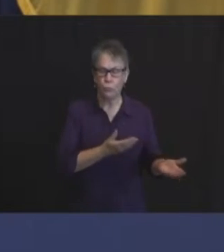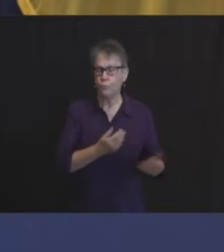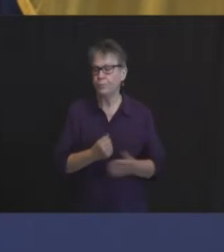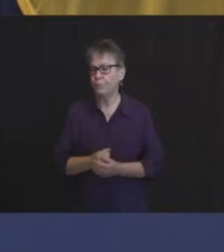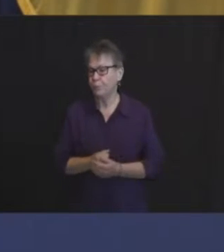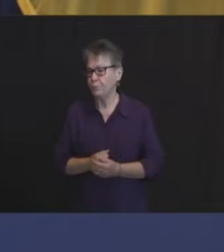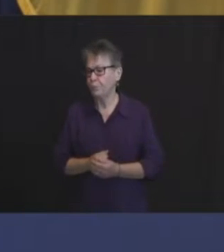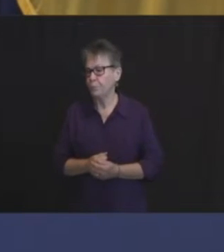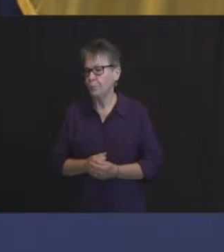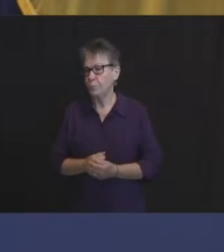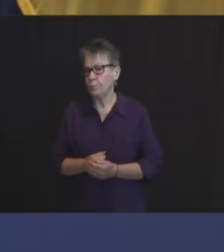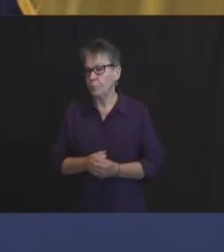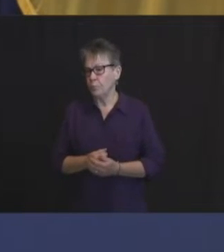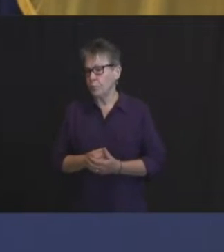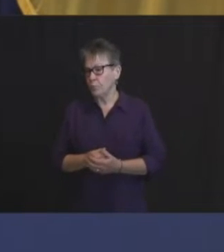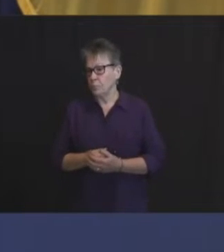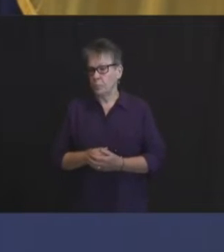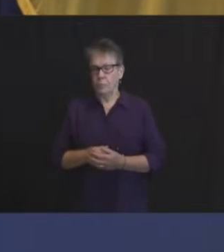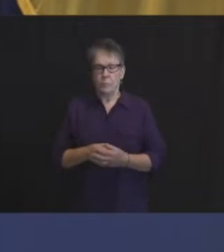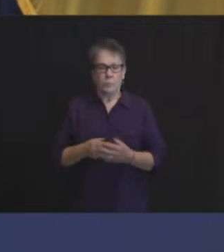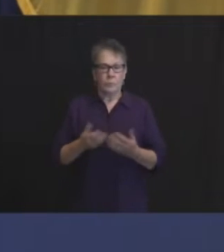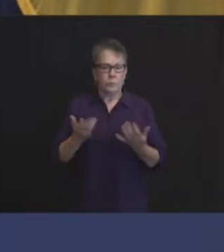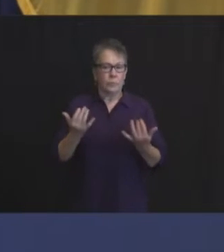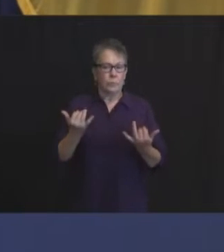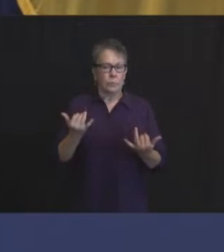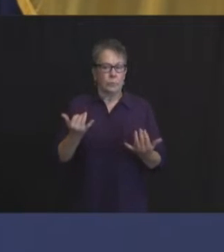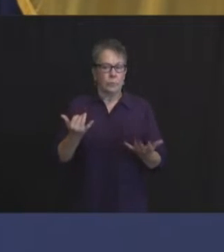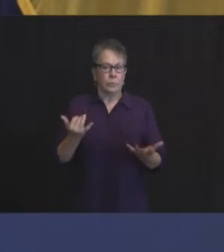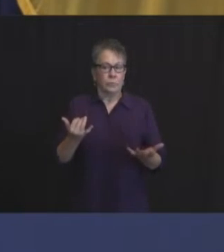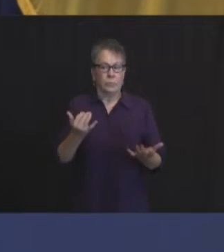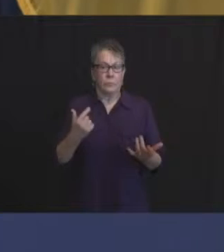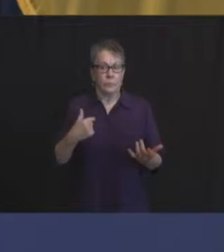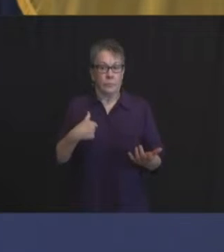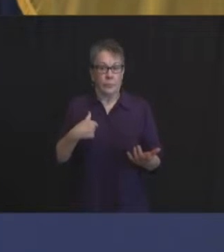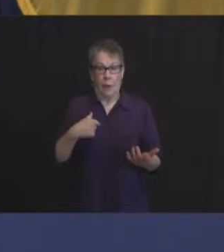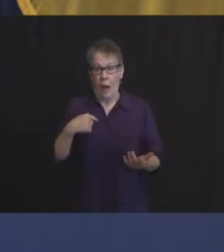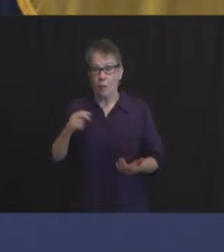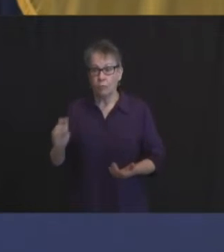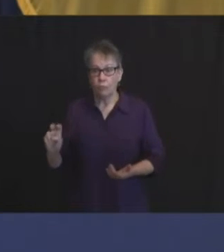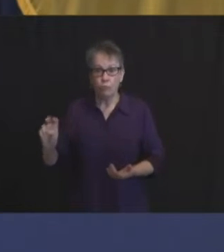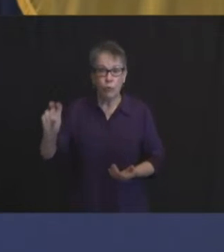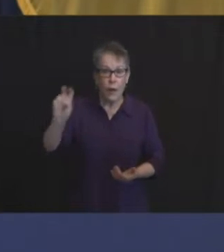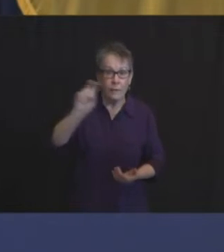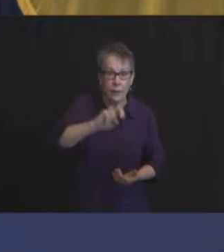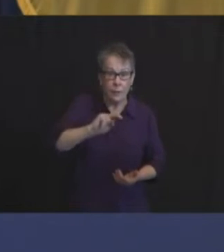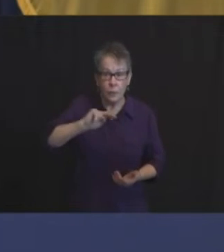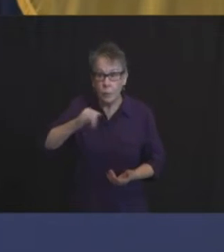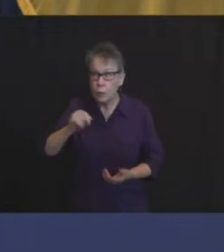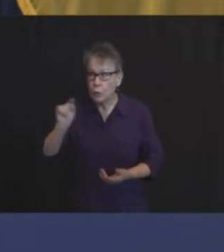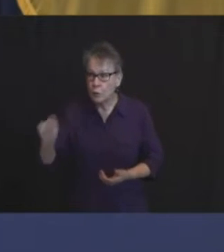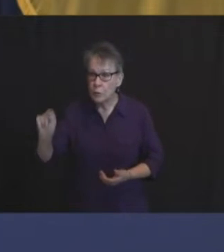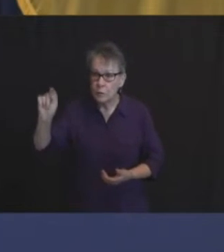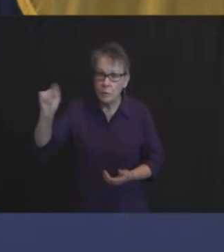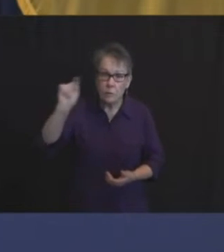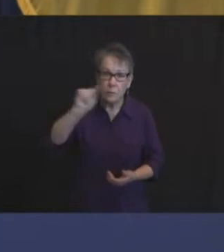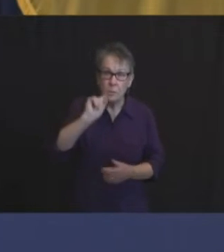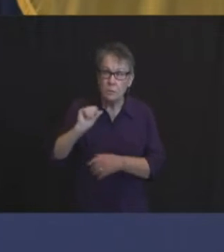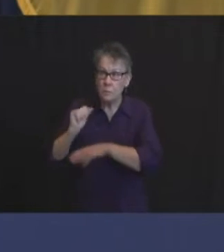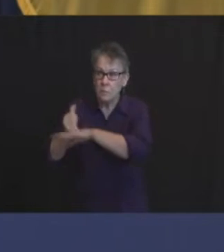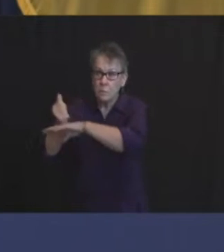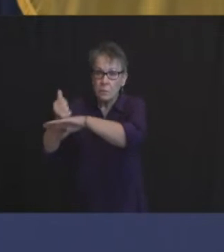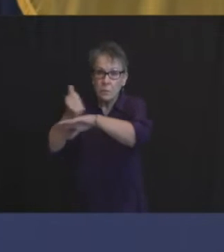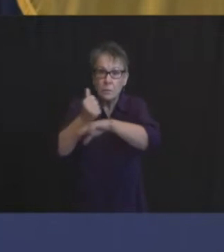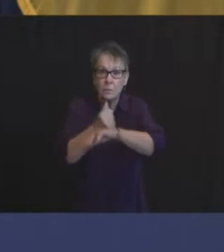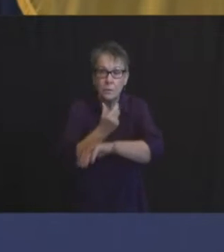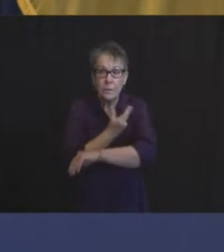going on the road and seeing these sites as they're set up, the pictures are good, but being there is just seeing the